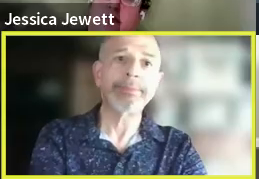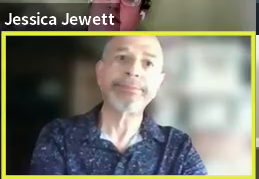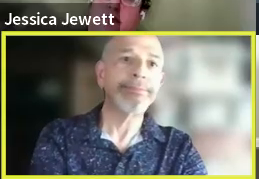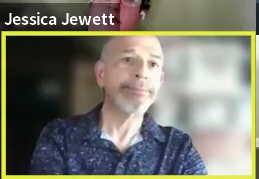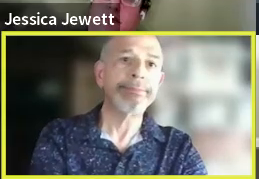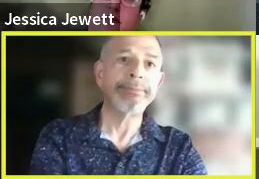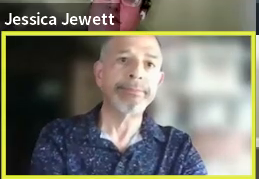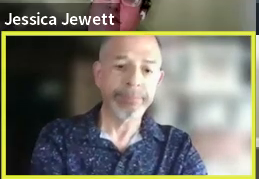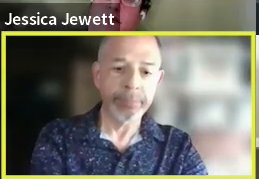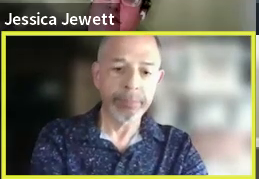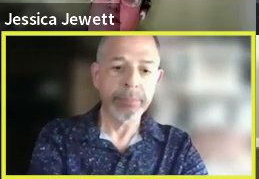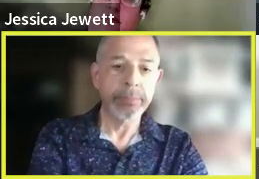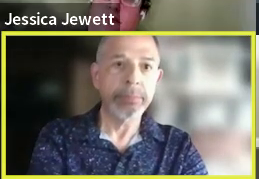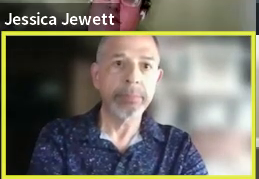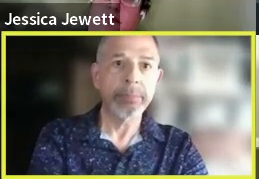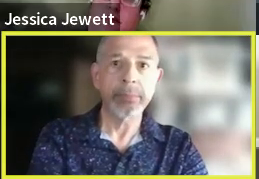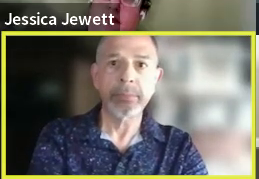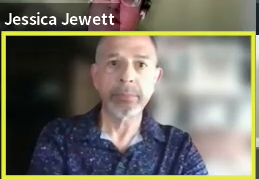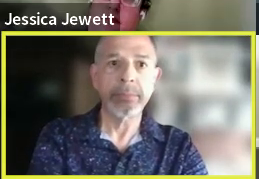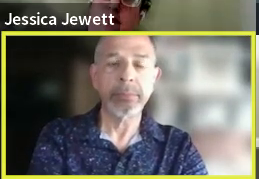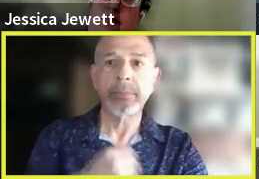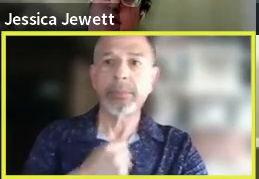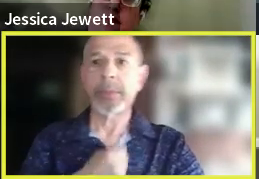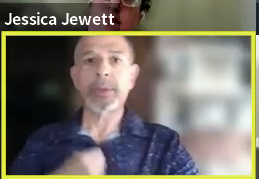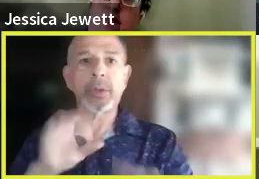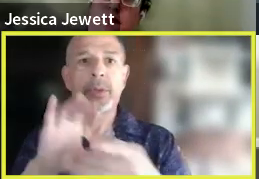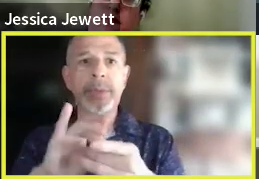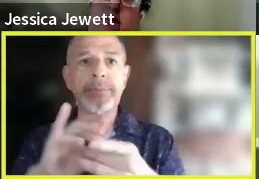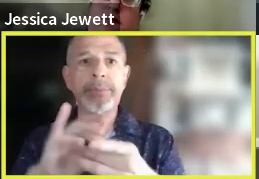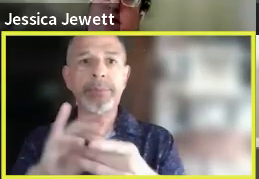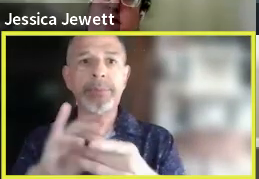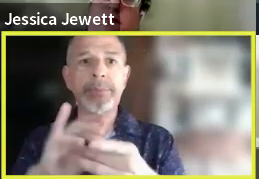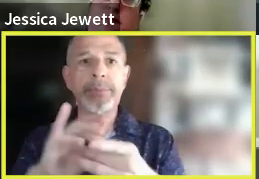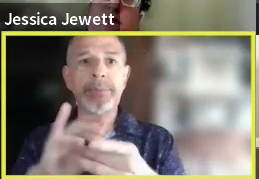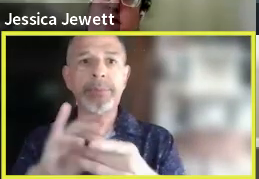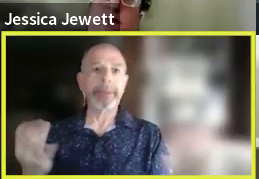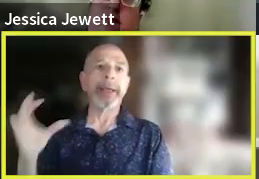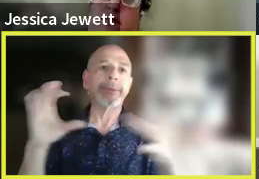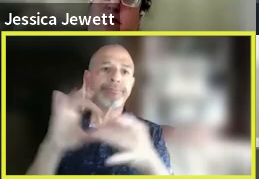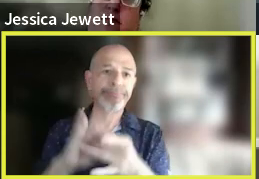That's Sunday at 2:00. Thank you. You're welcome.